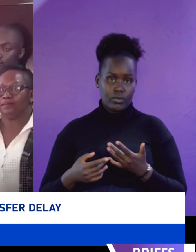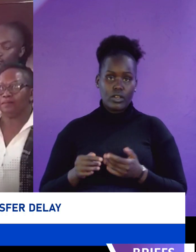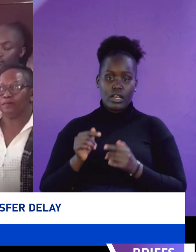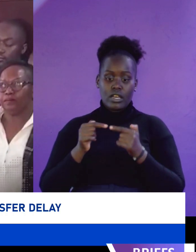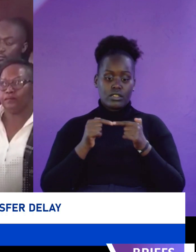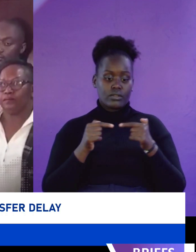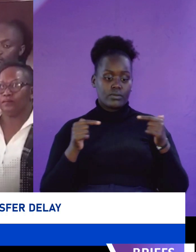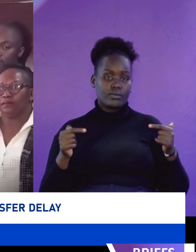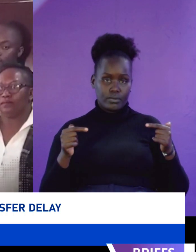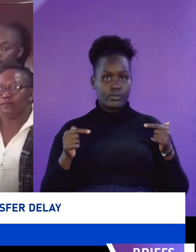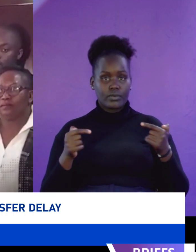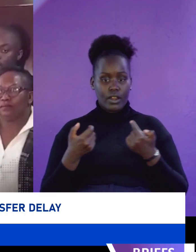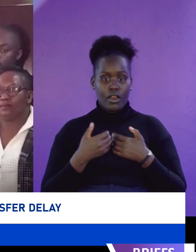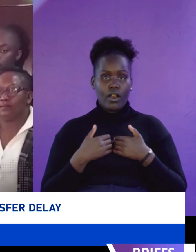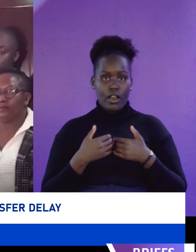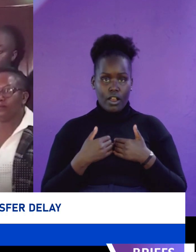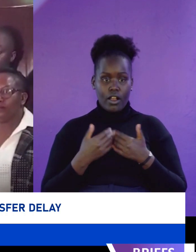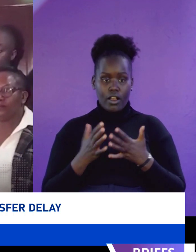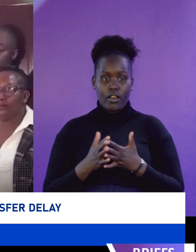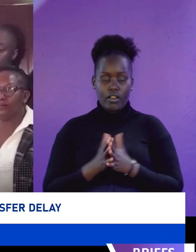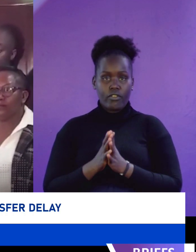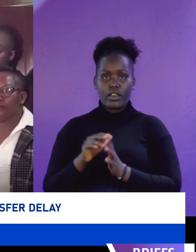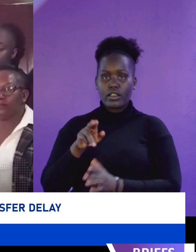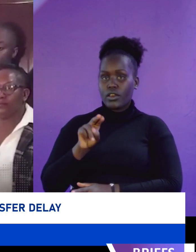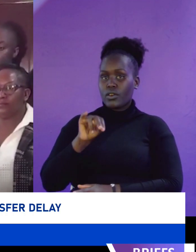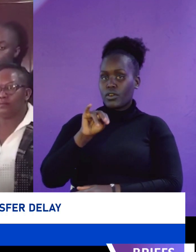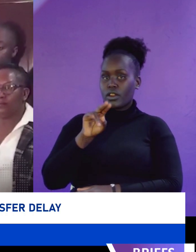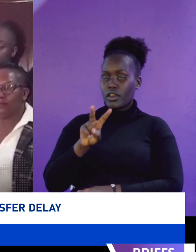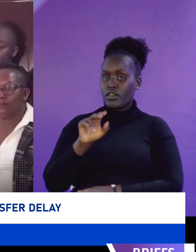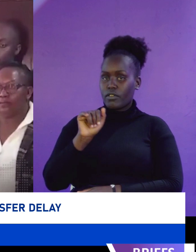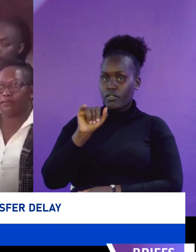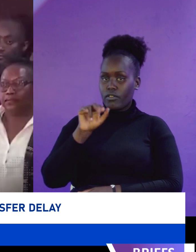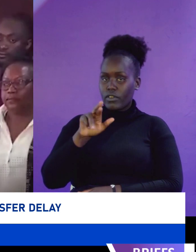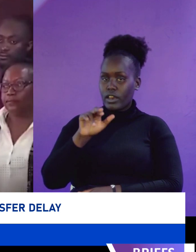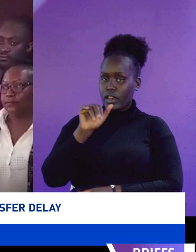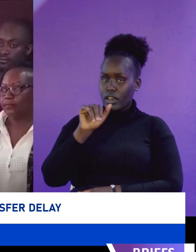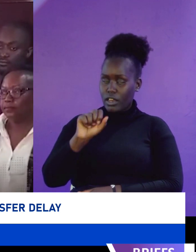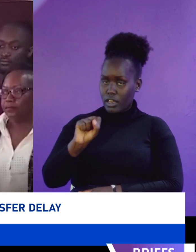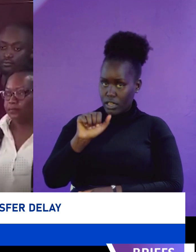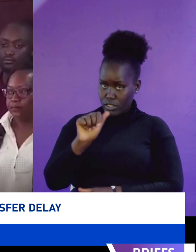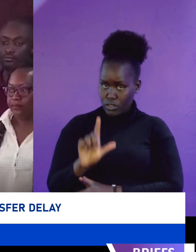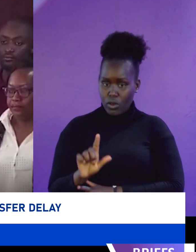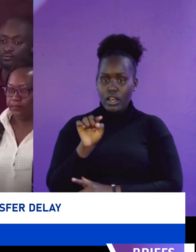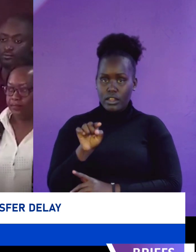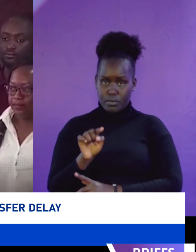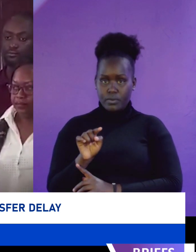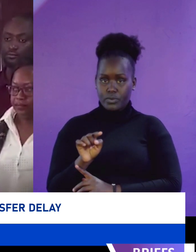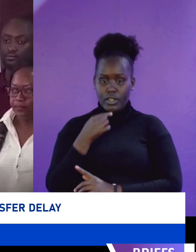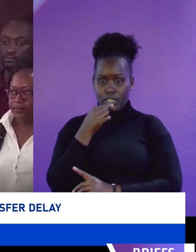opposed to having the universal health coverage staff converted to permanent pension. And in his